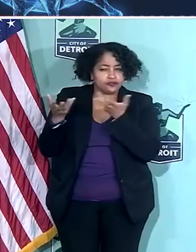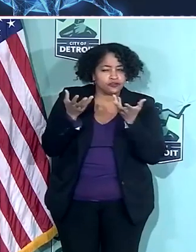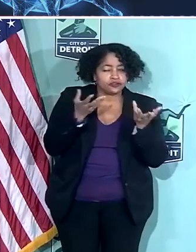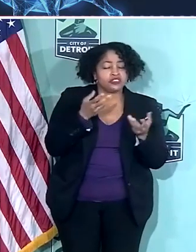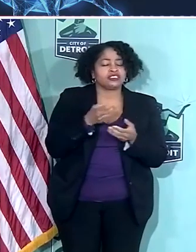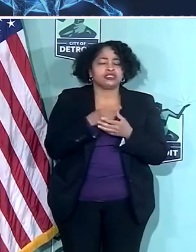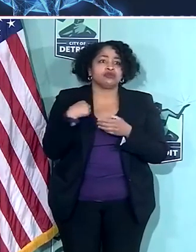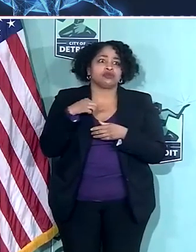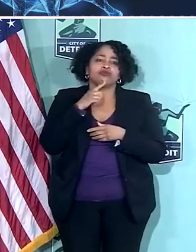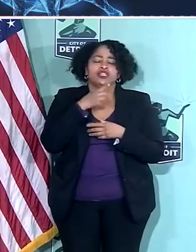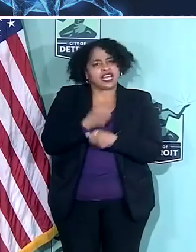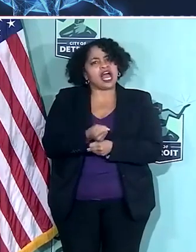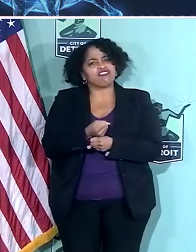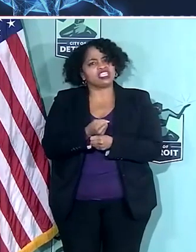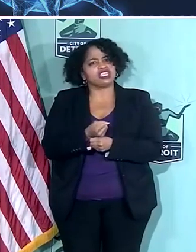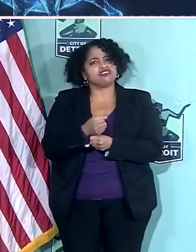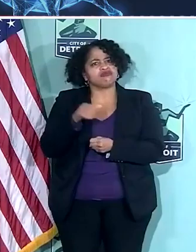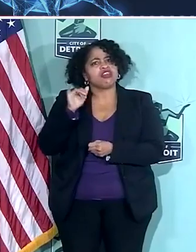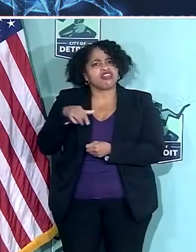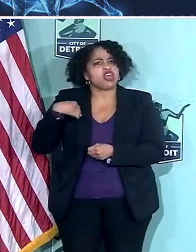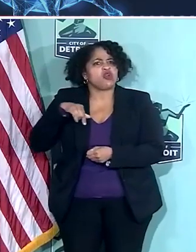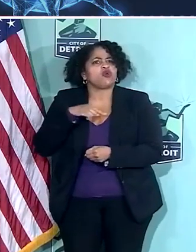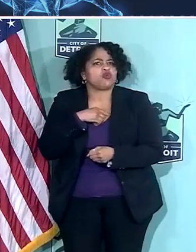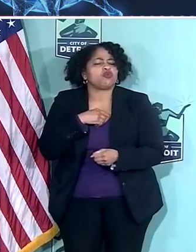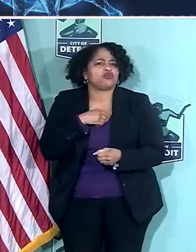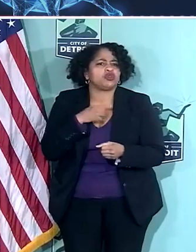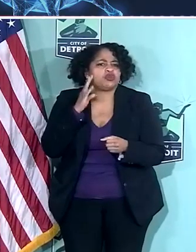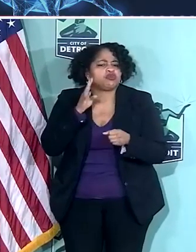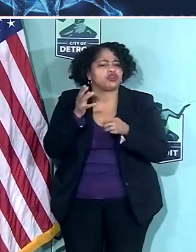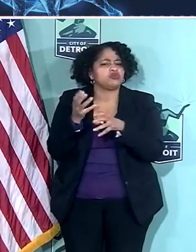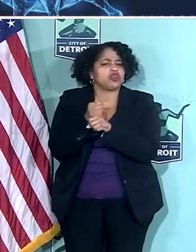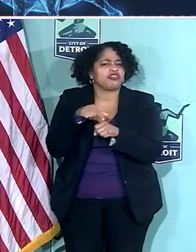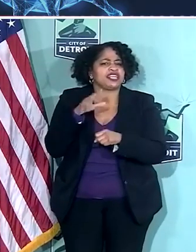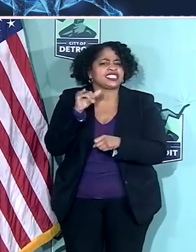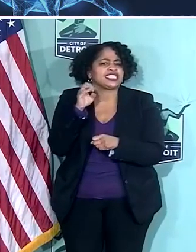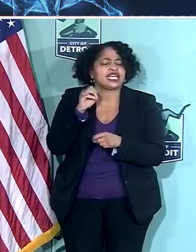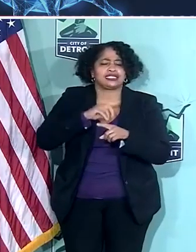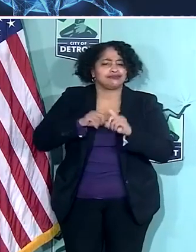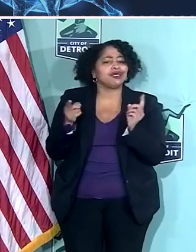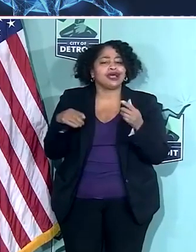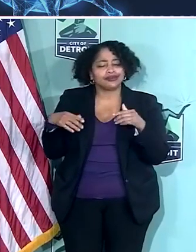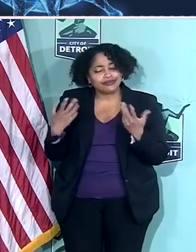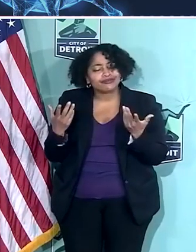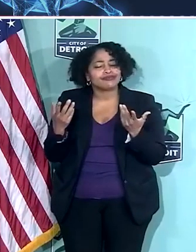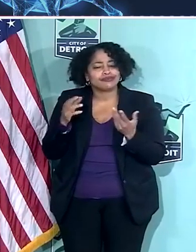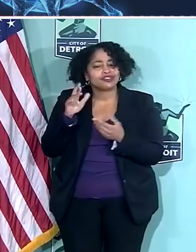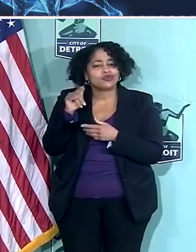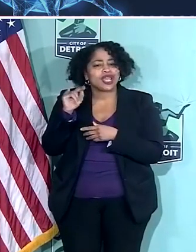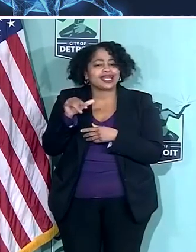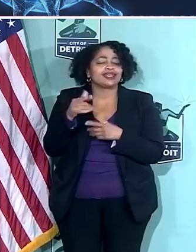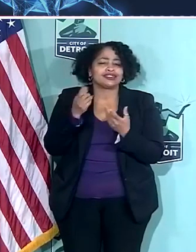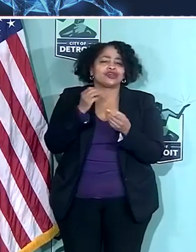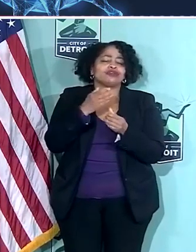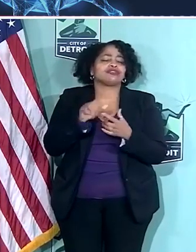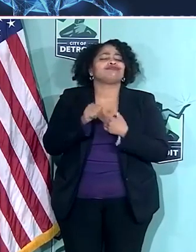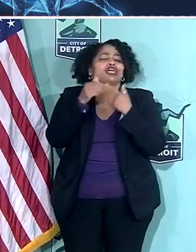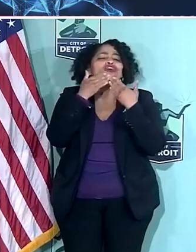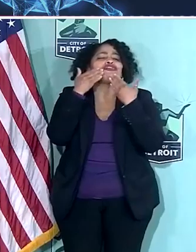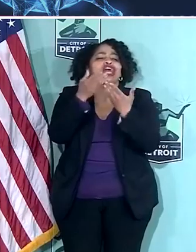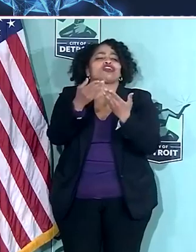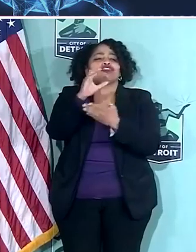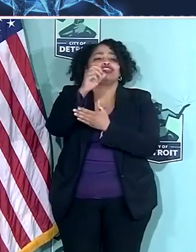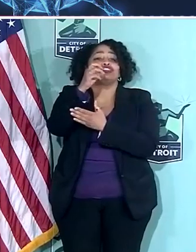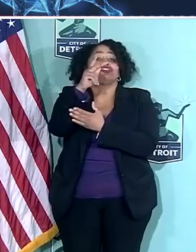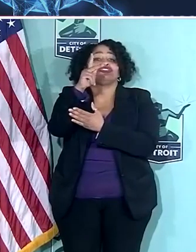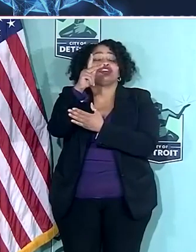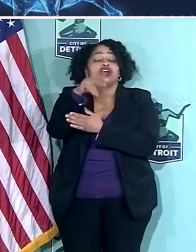but the rating agencies like to actually see the court ruling before they reach a conclusion. But a special thank you to Chuck Ramey, who continues to